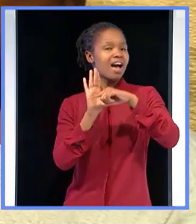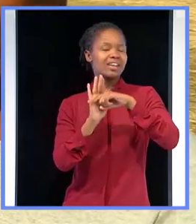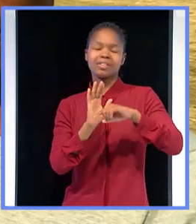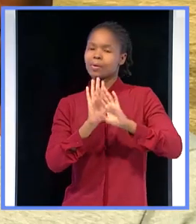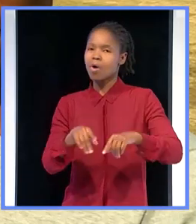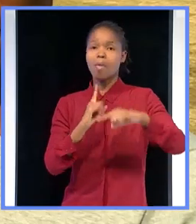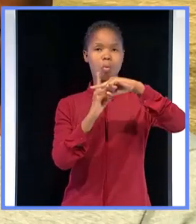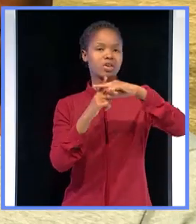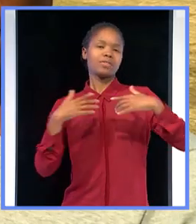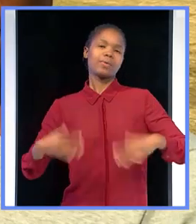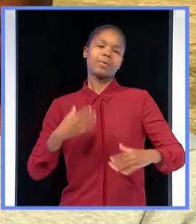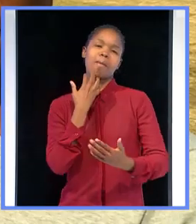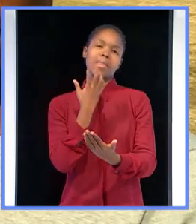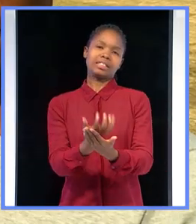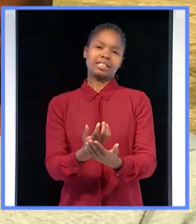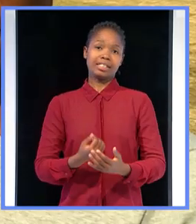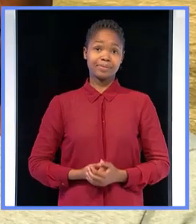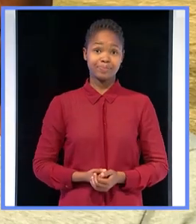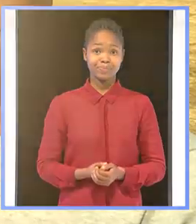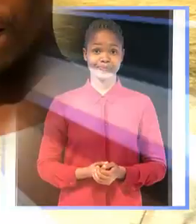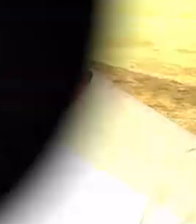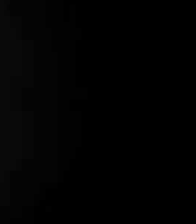an amazing one.